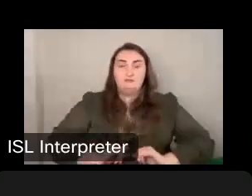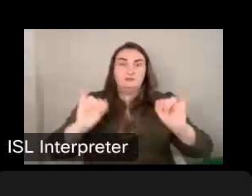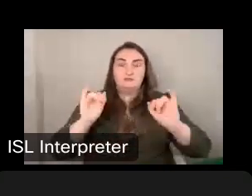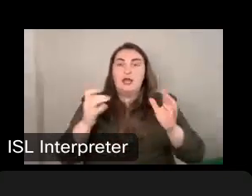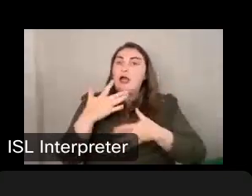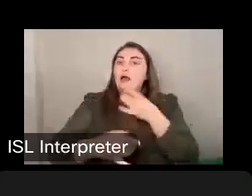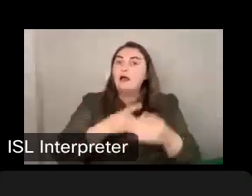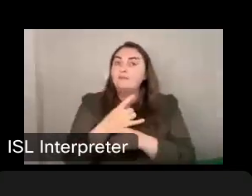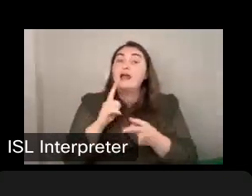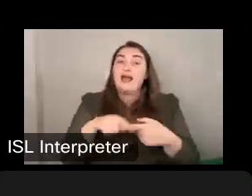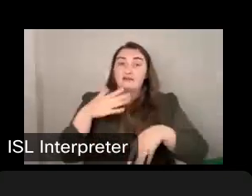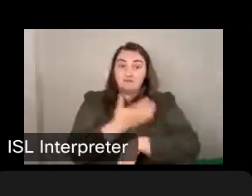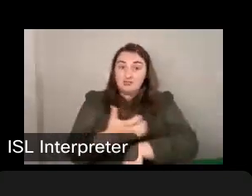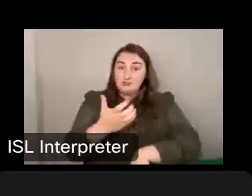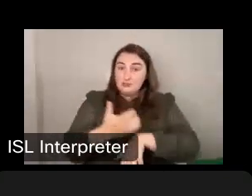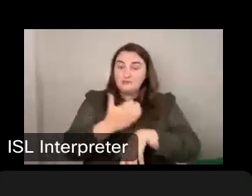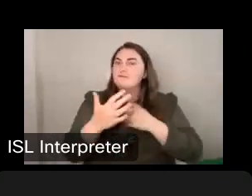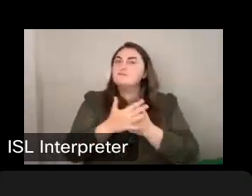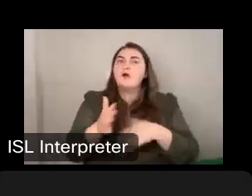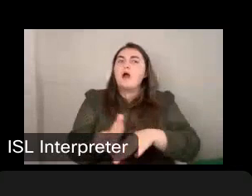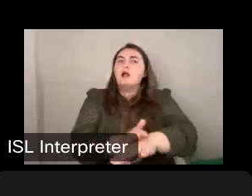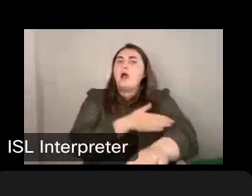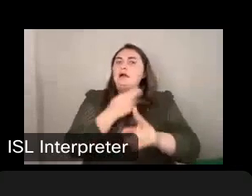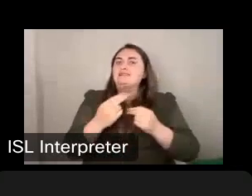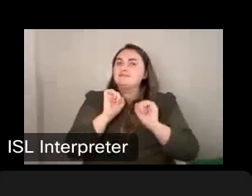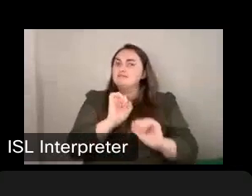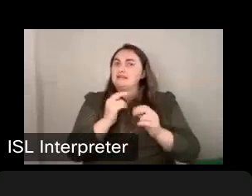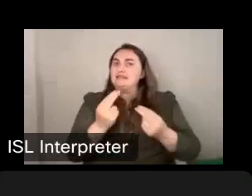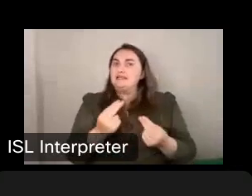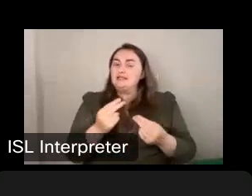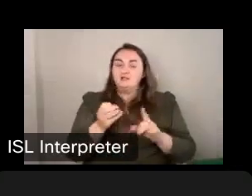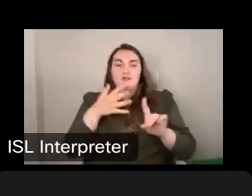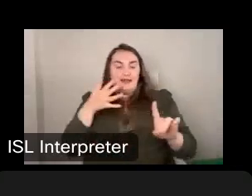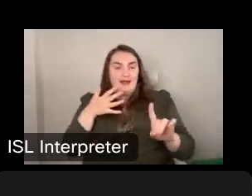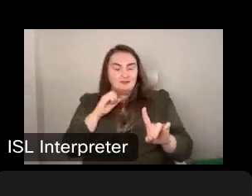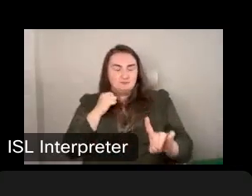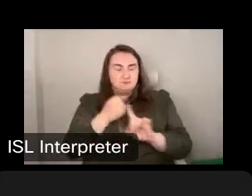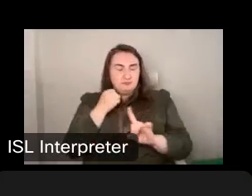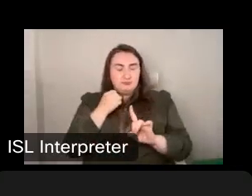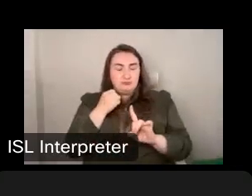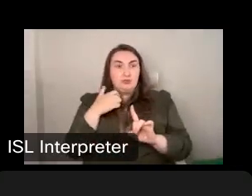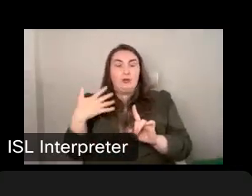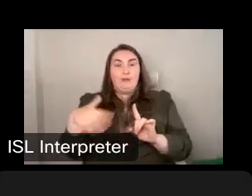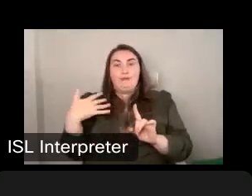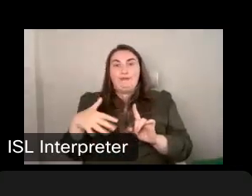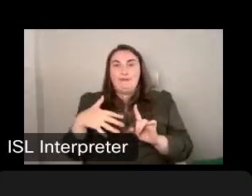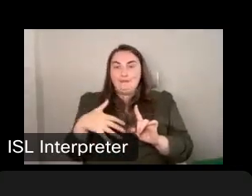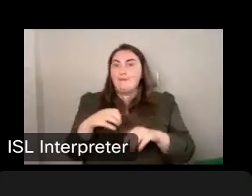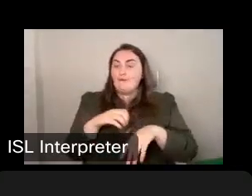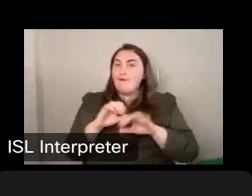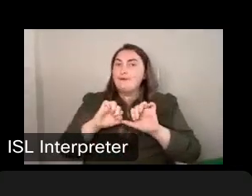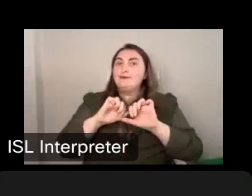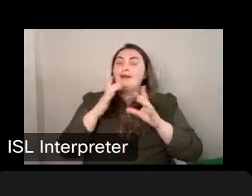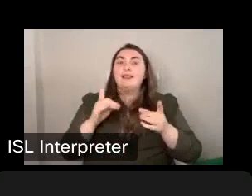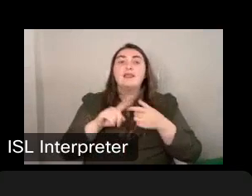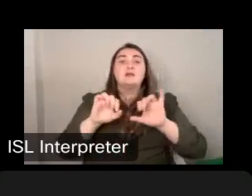and on an ongoing basis for as long as is required, recognise the impact, I suppose, of patient safety incidents on health and social care